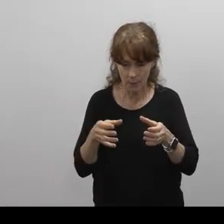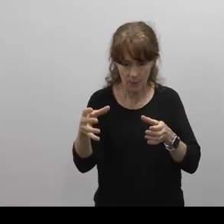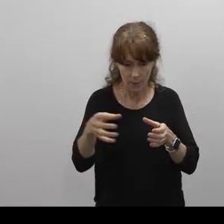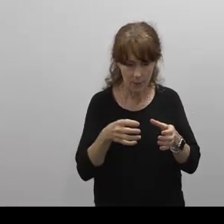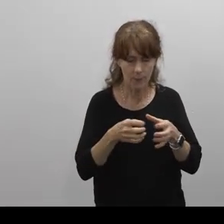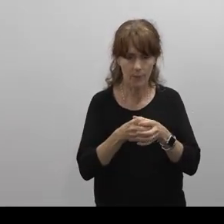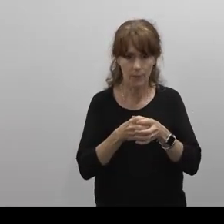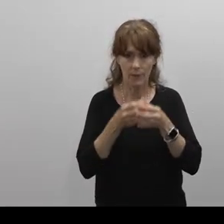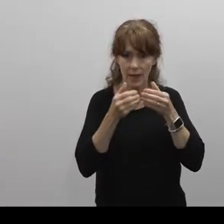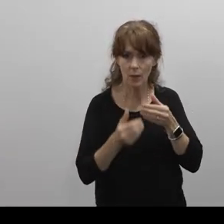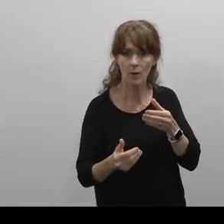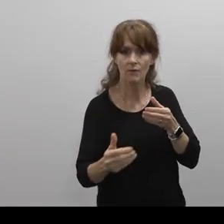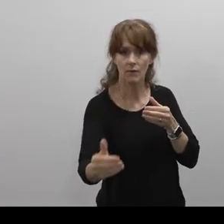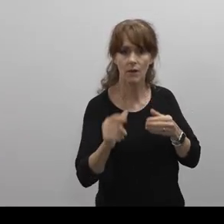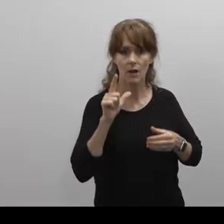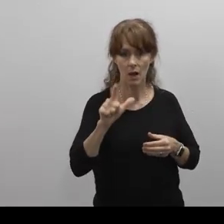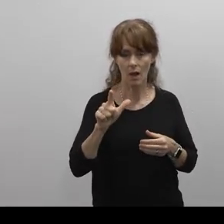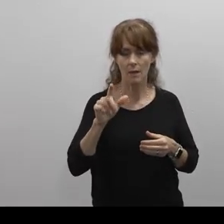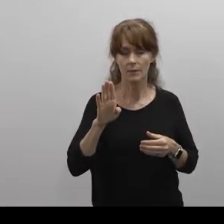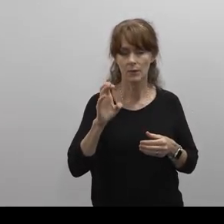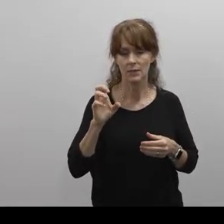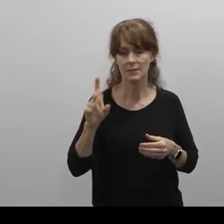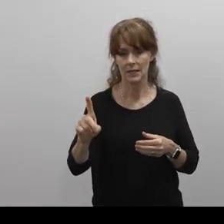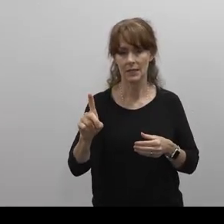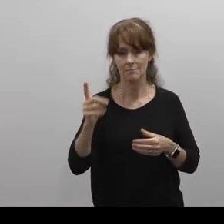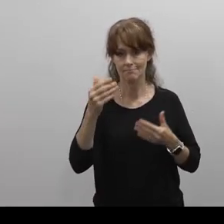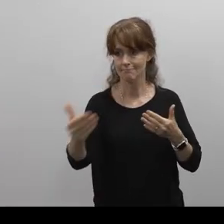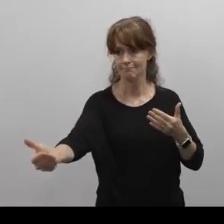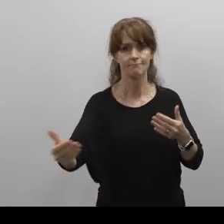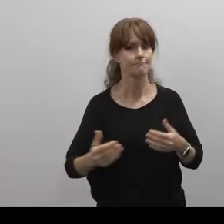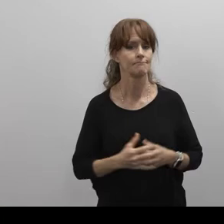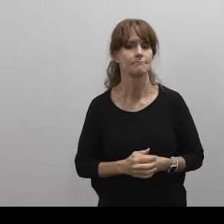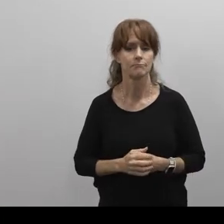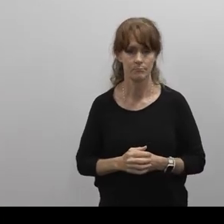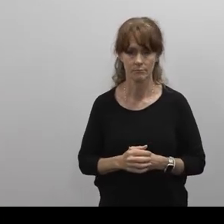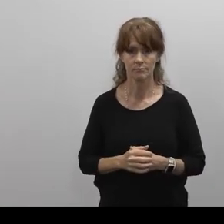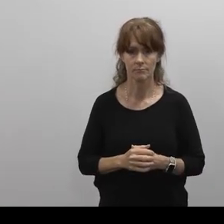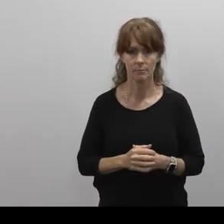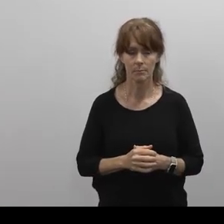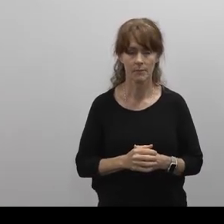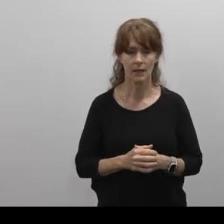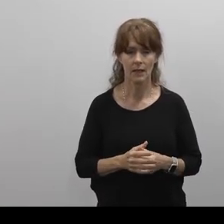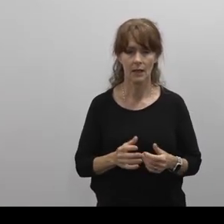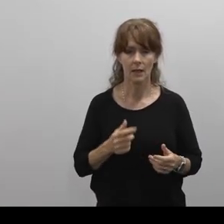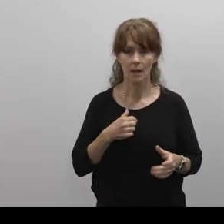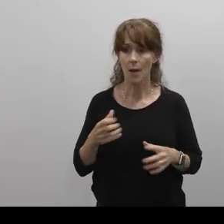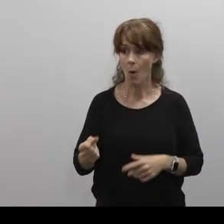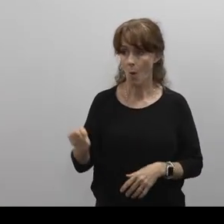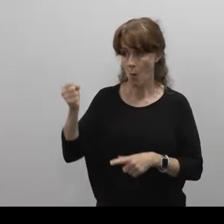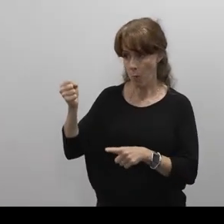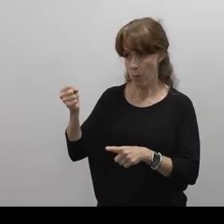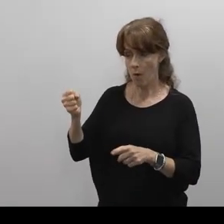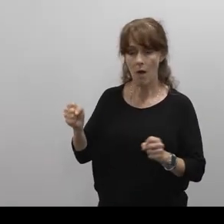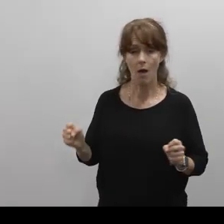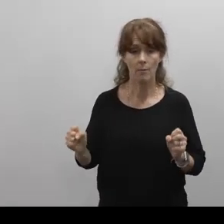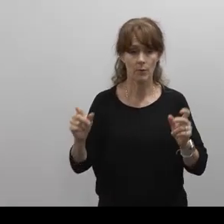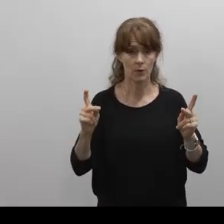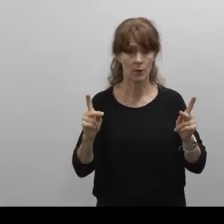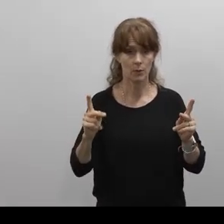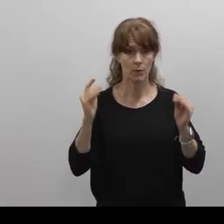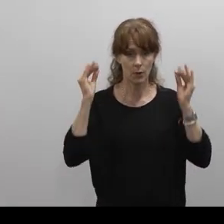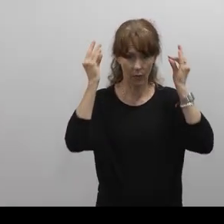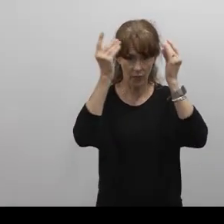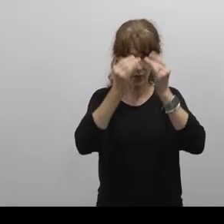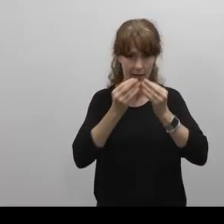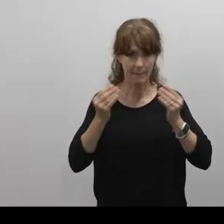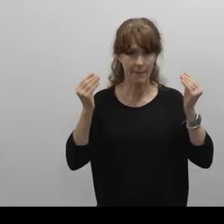the going forward for Long Beach Unified School District. And so I'm going to take a pause and give the opportunity, when you think